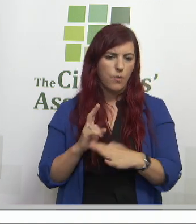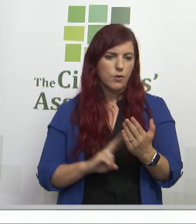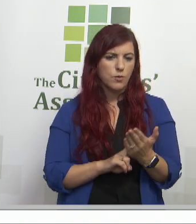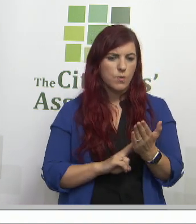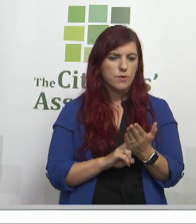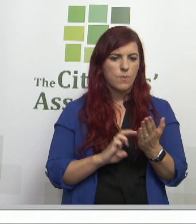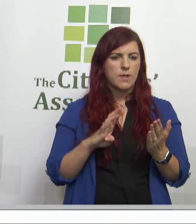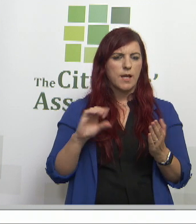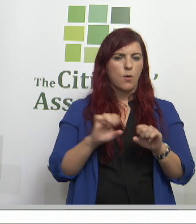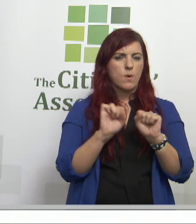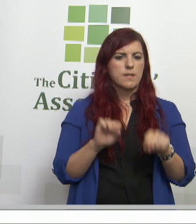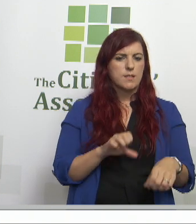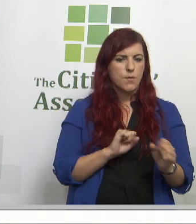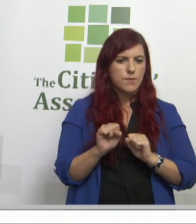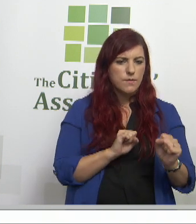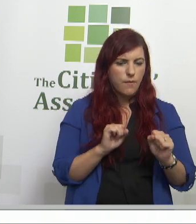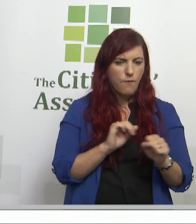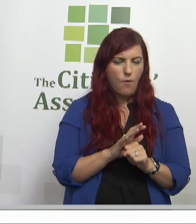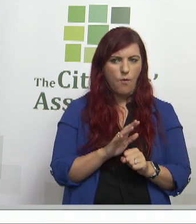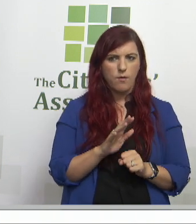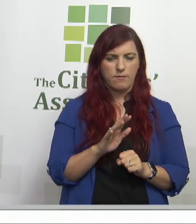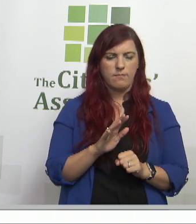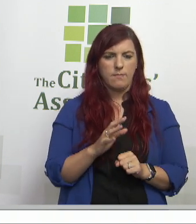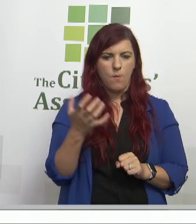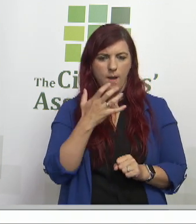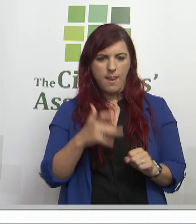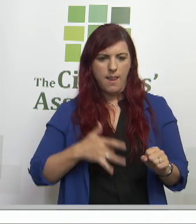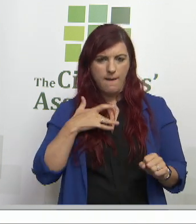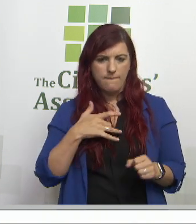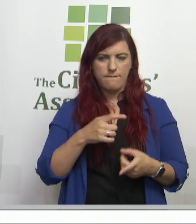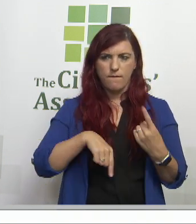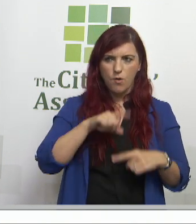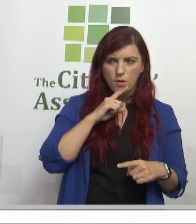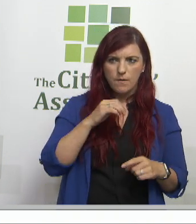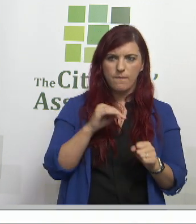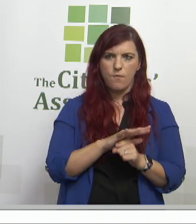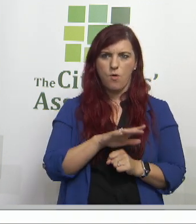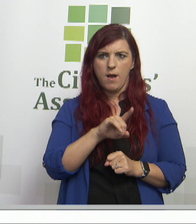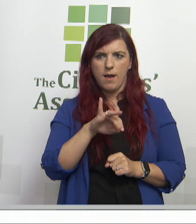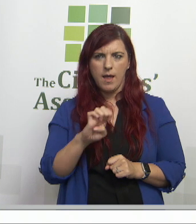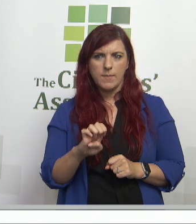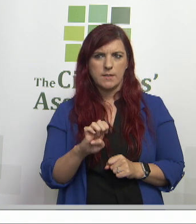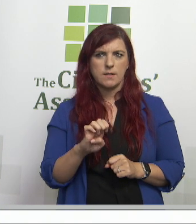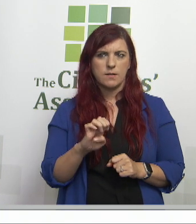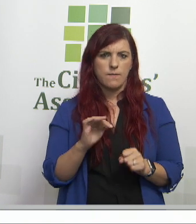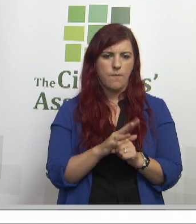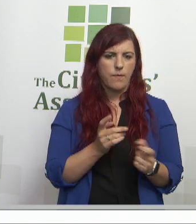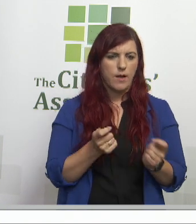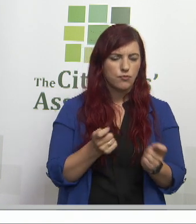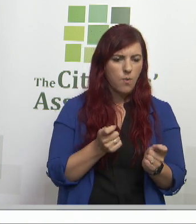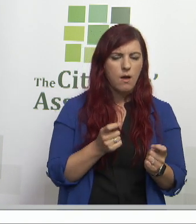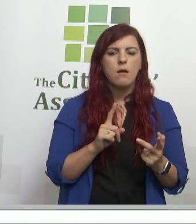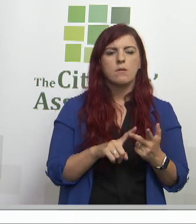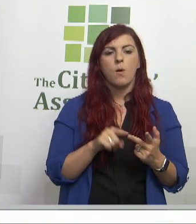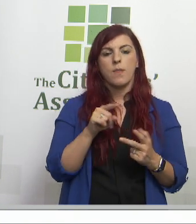services that they can deliver for wildlife, for us, for climate, for flood control. And this